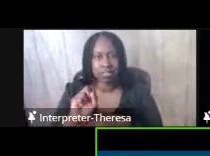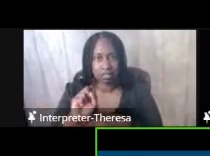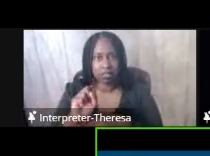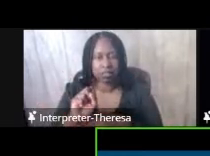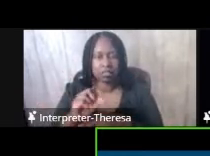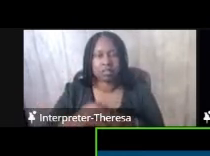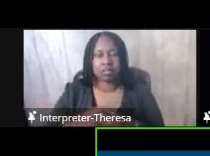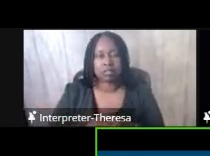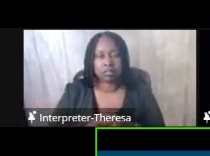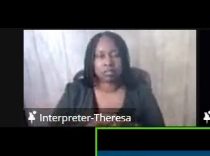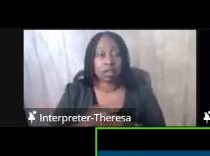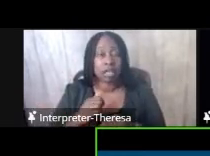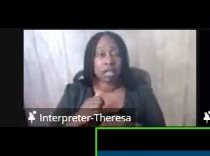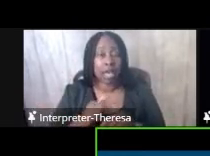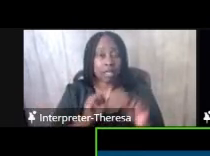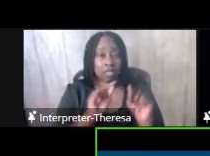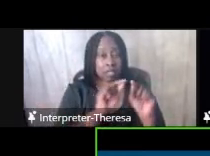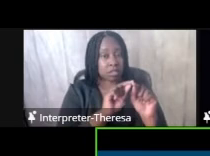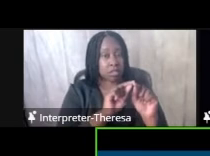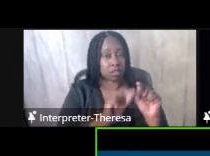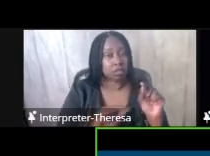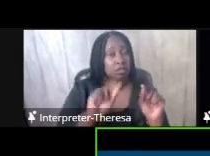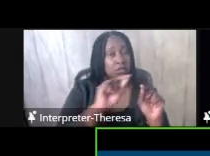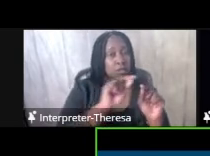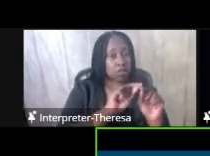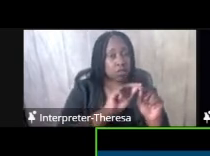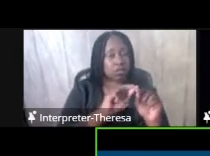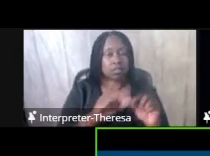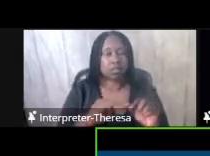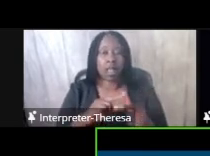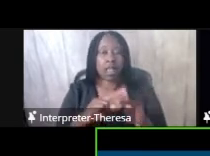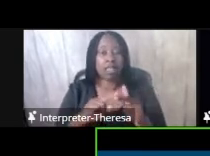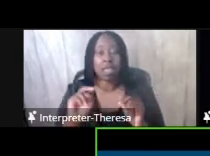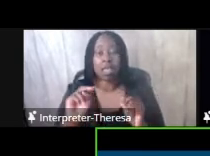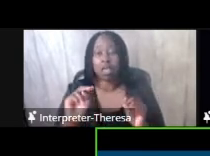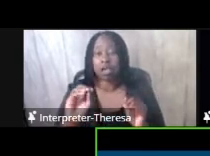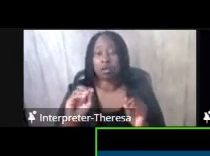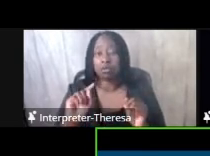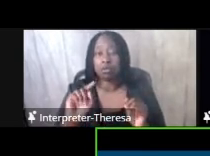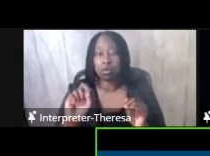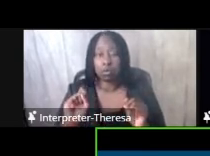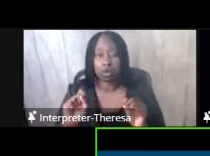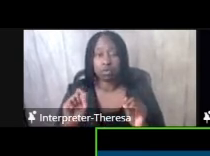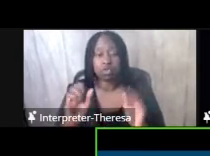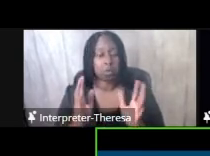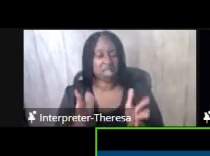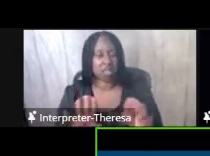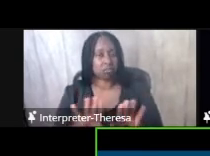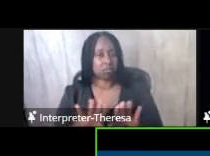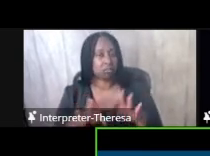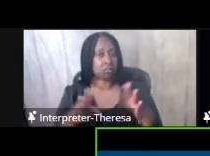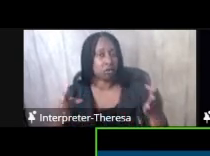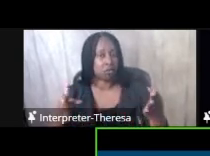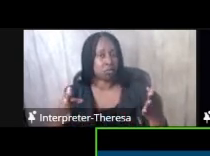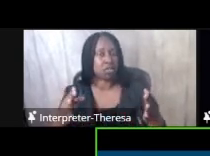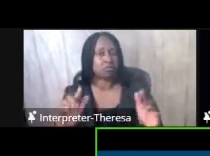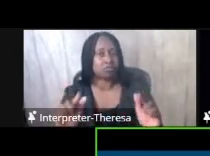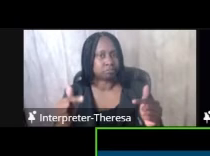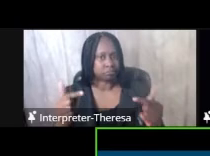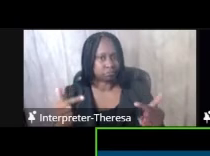circle, and also left the notes section open that allow you to share the status of the decision-making process as we move forward